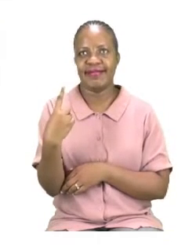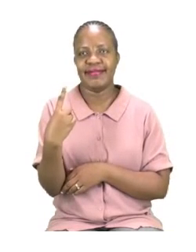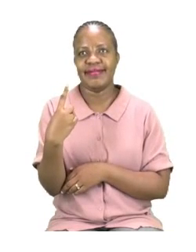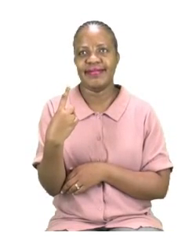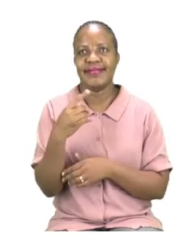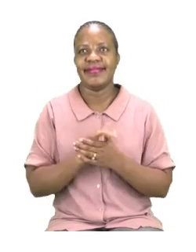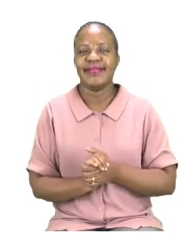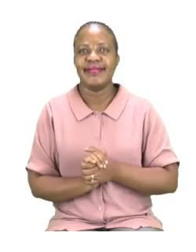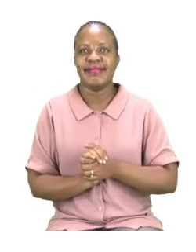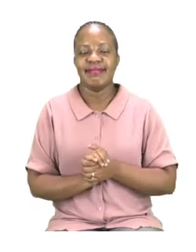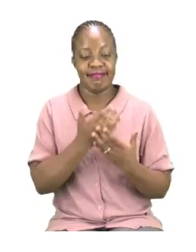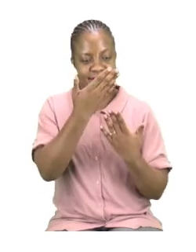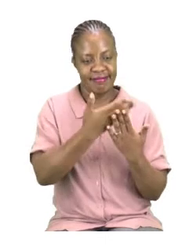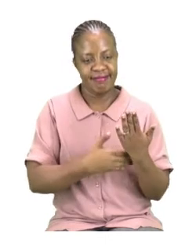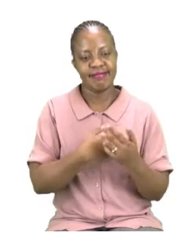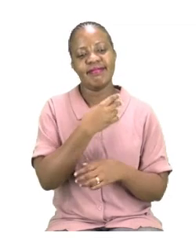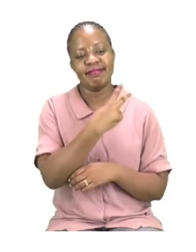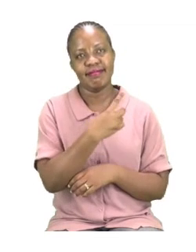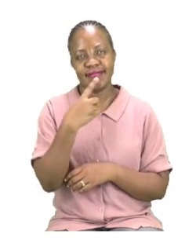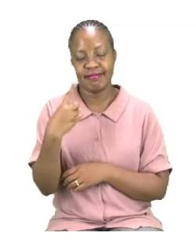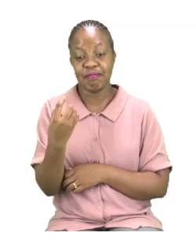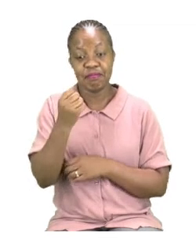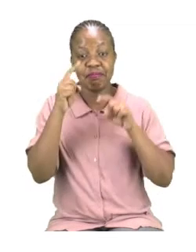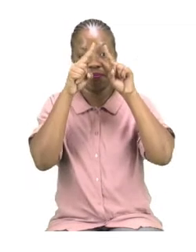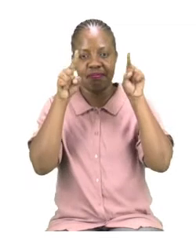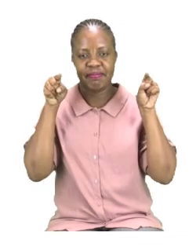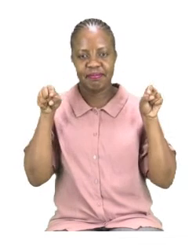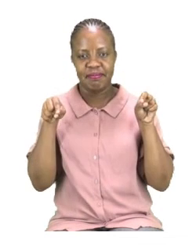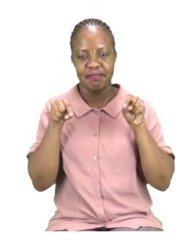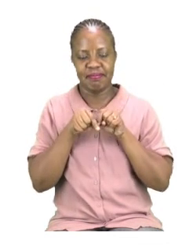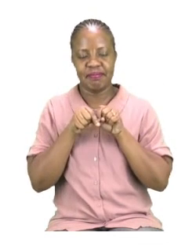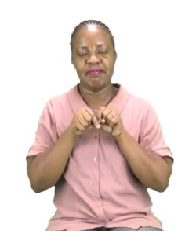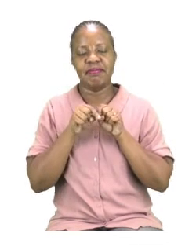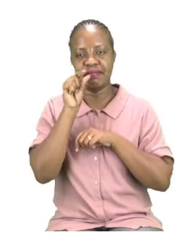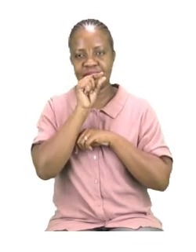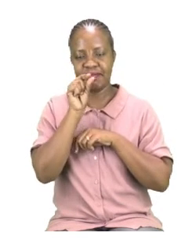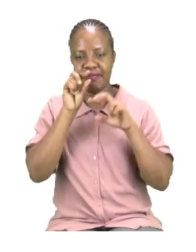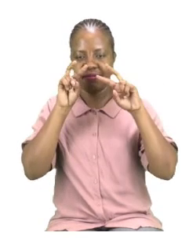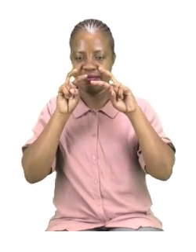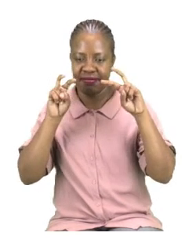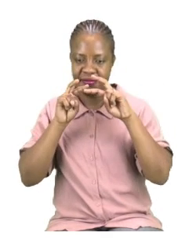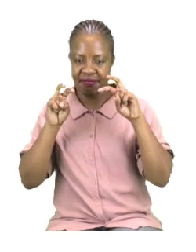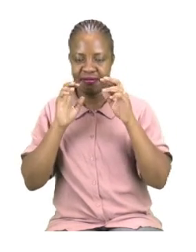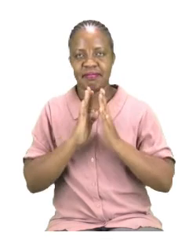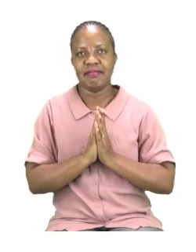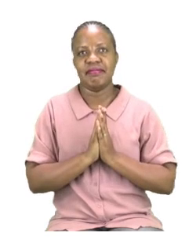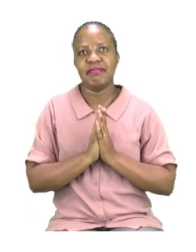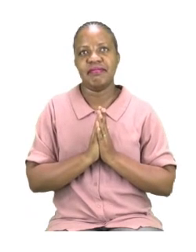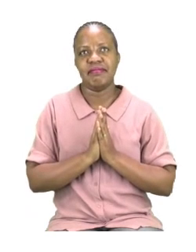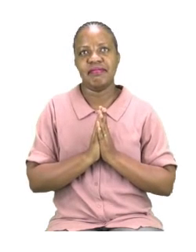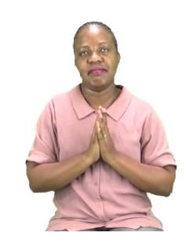On page 21, we have a word search. Yay! And it is all about